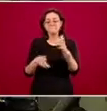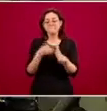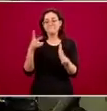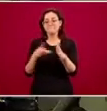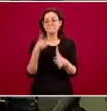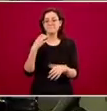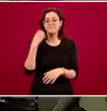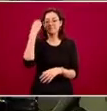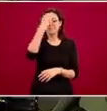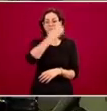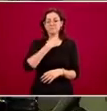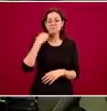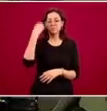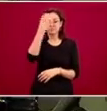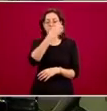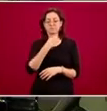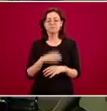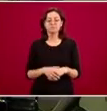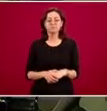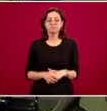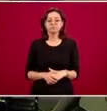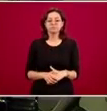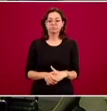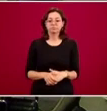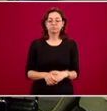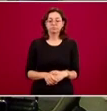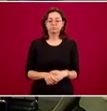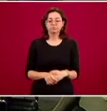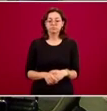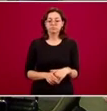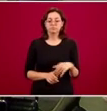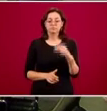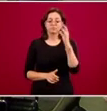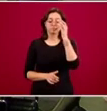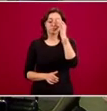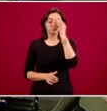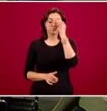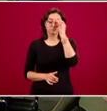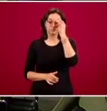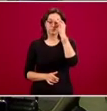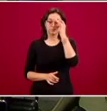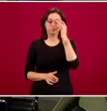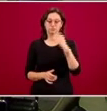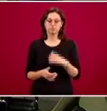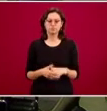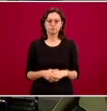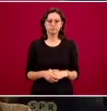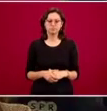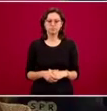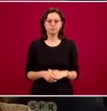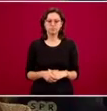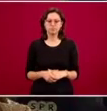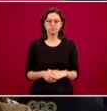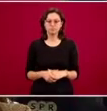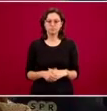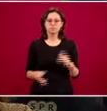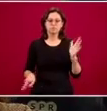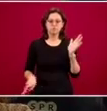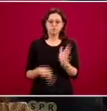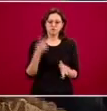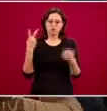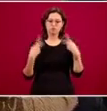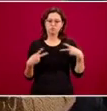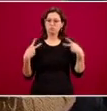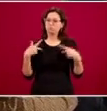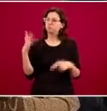and all of these services that we provide, we are also evaluating the way in which they are being provided to